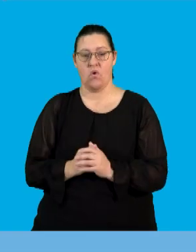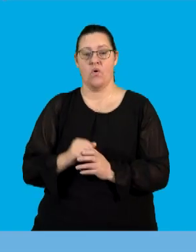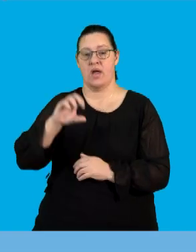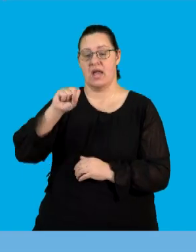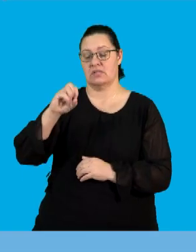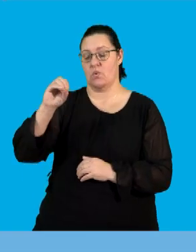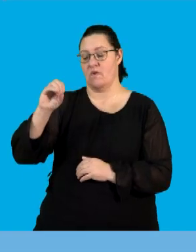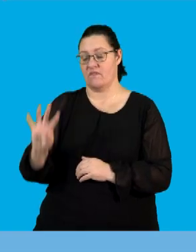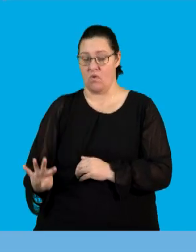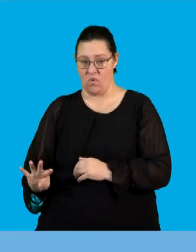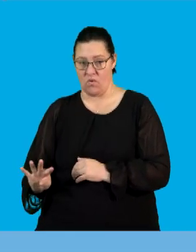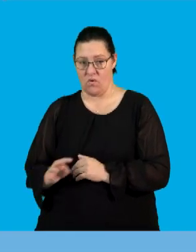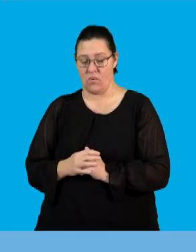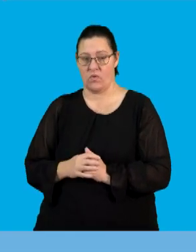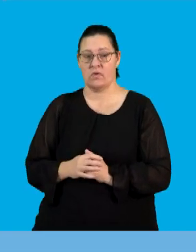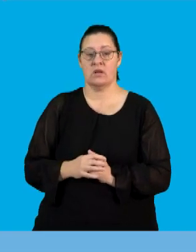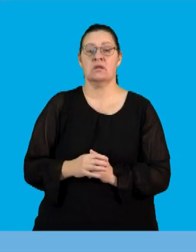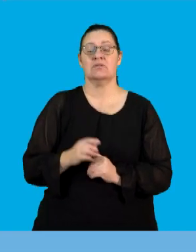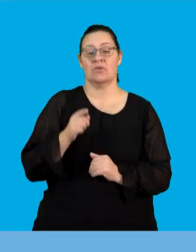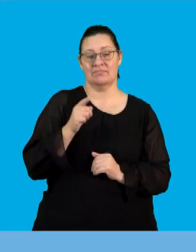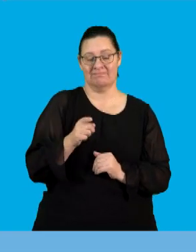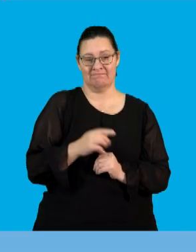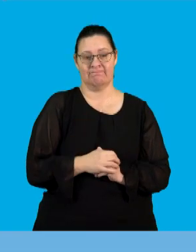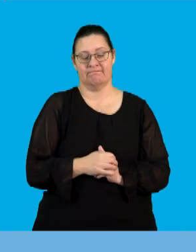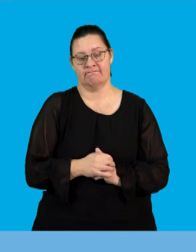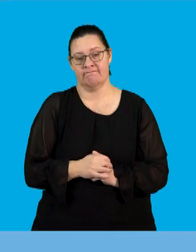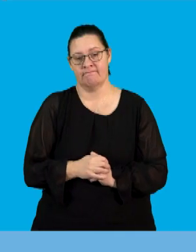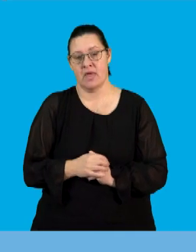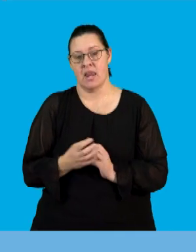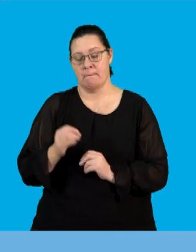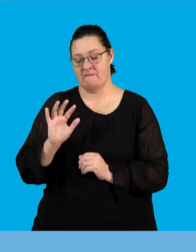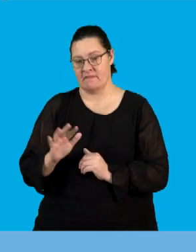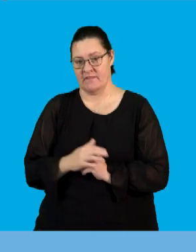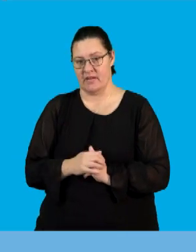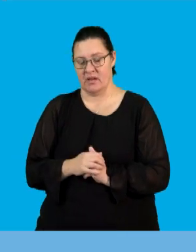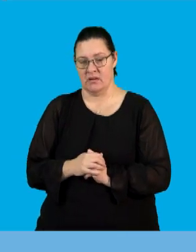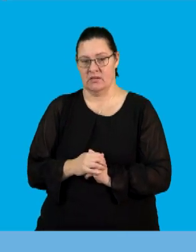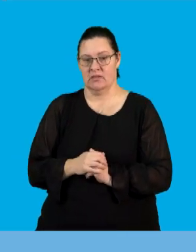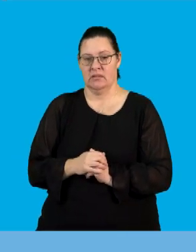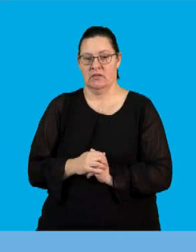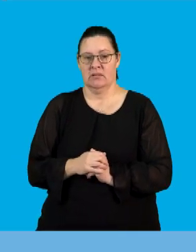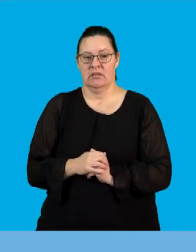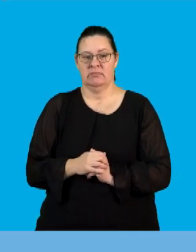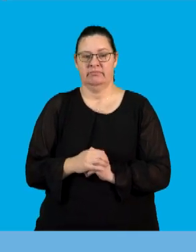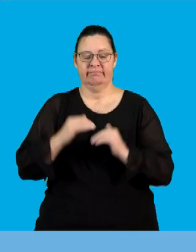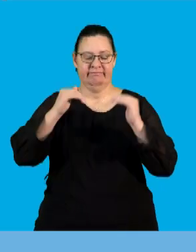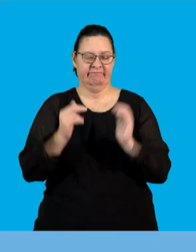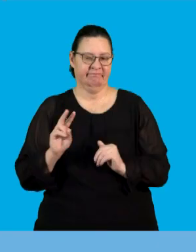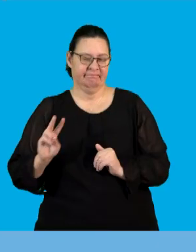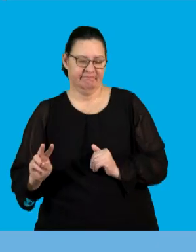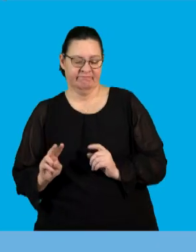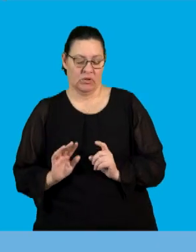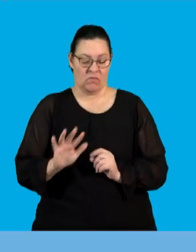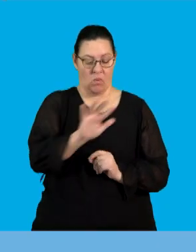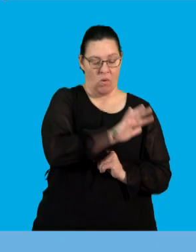sulfate. So then that tells us that number 5, ammonium sulfate, is this. So the two outside the bracket,